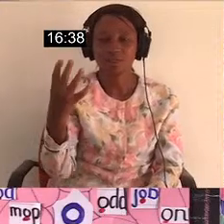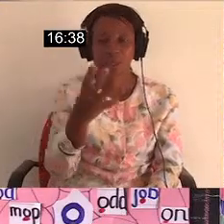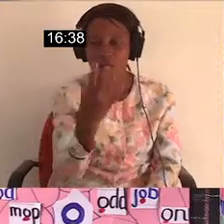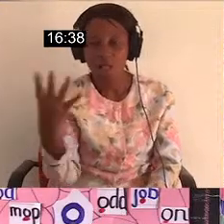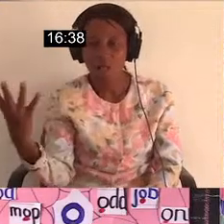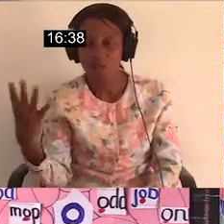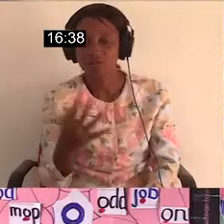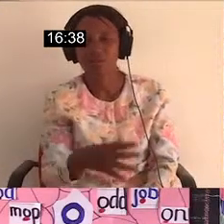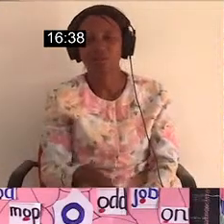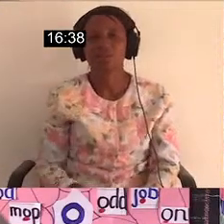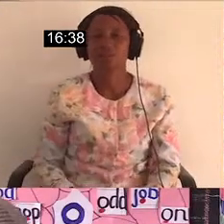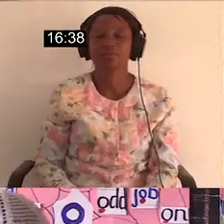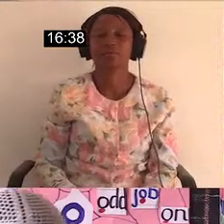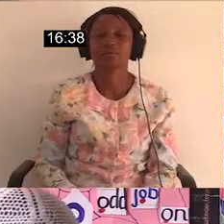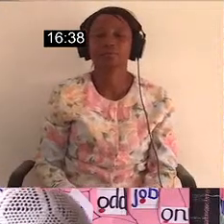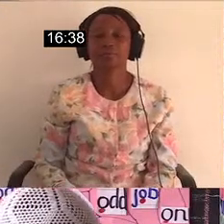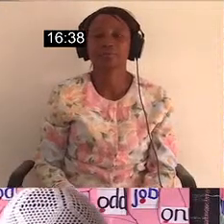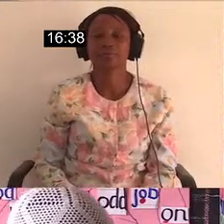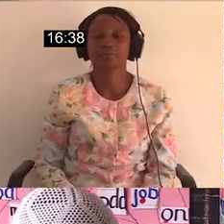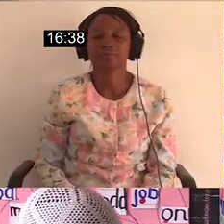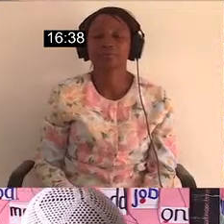The last one on the list,